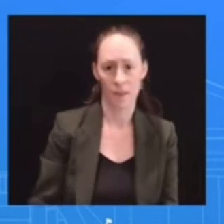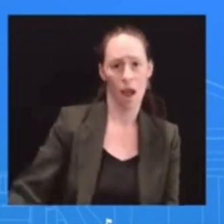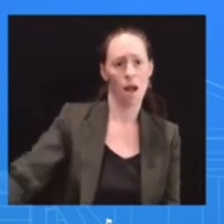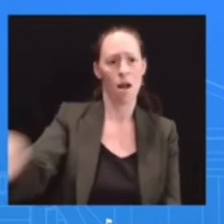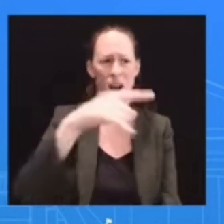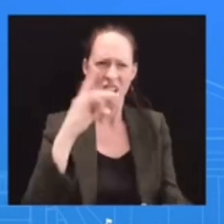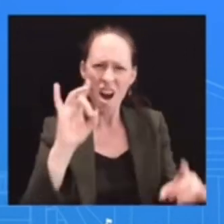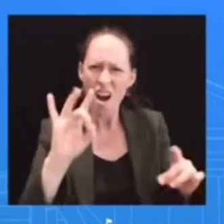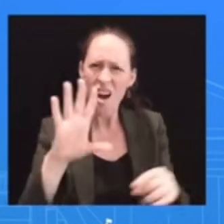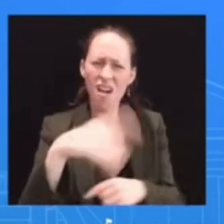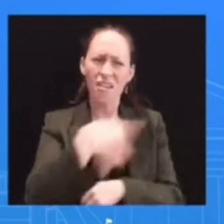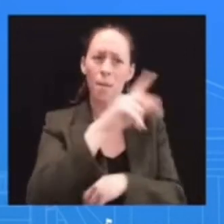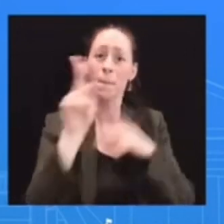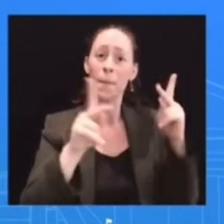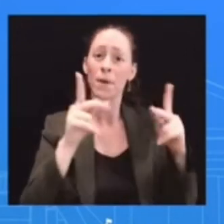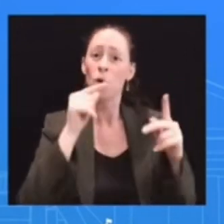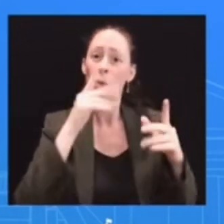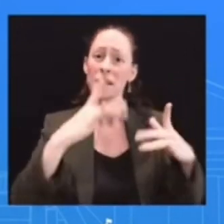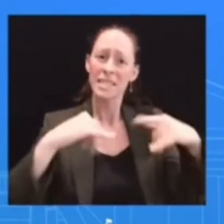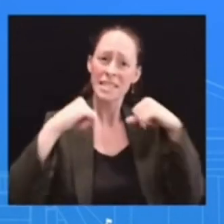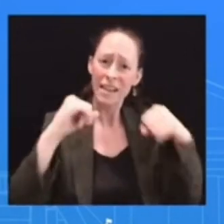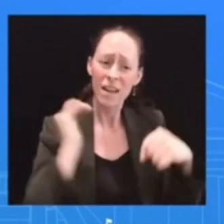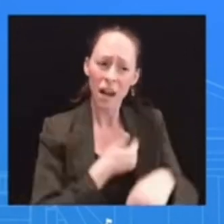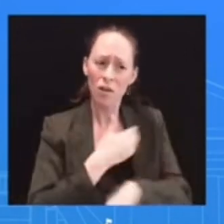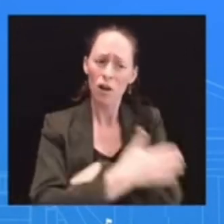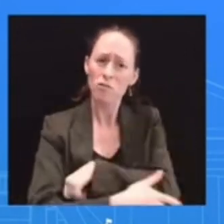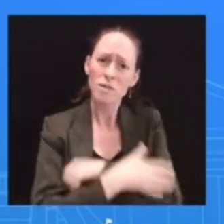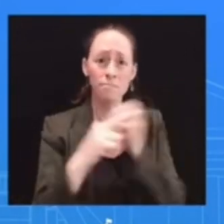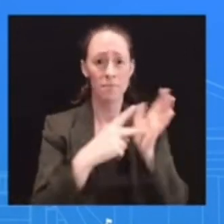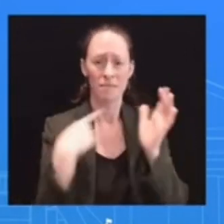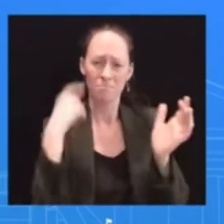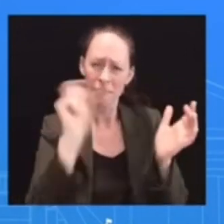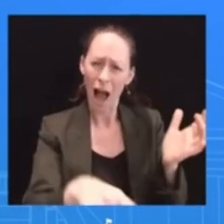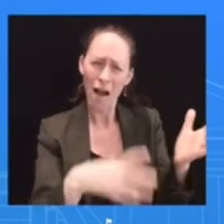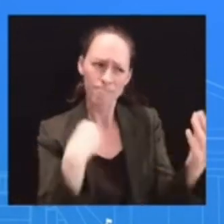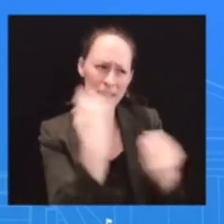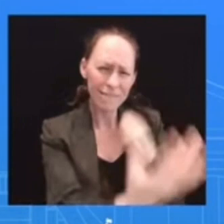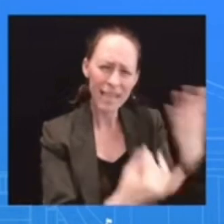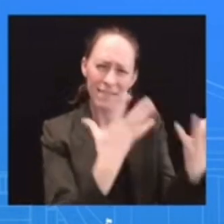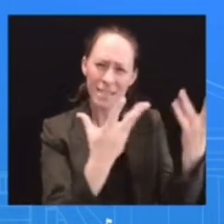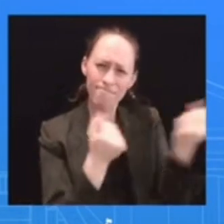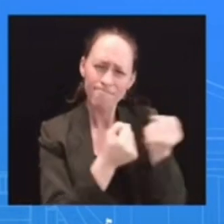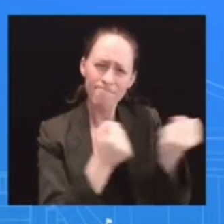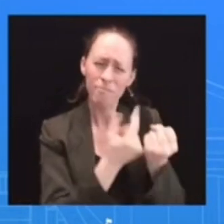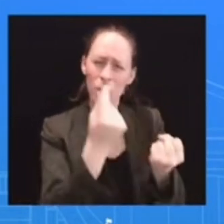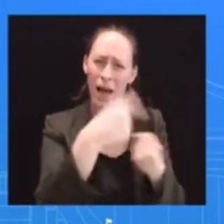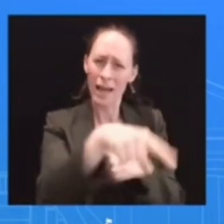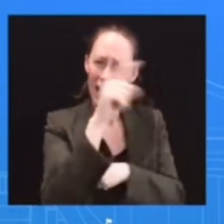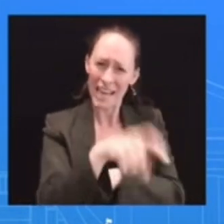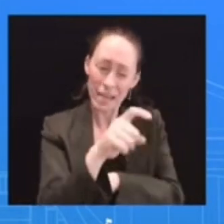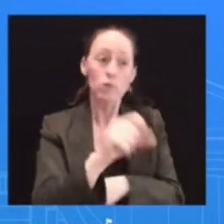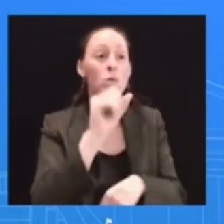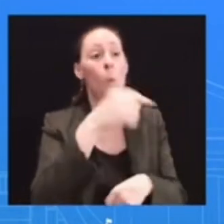do their job and to do it safely." Strangely though, that person who said these things